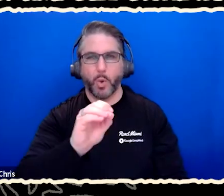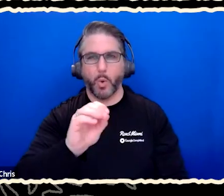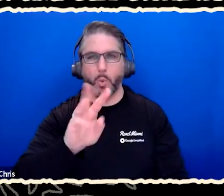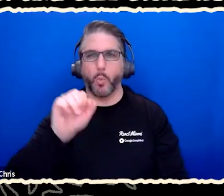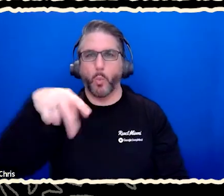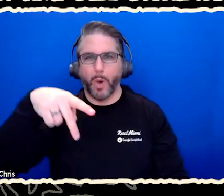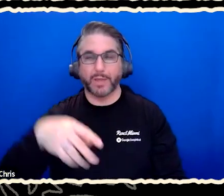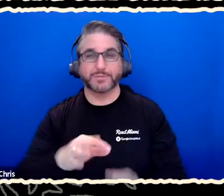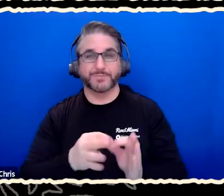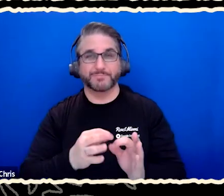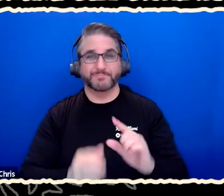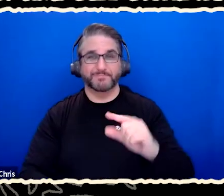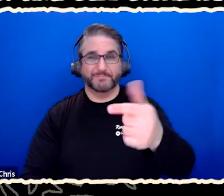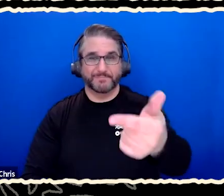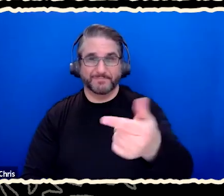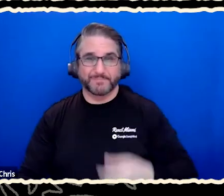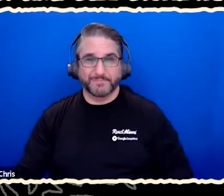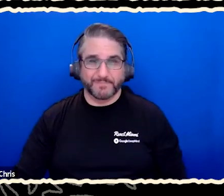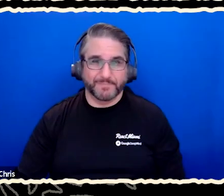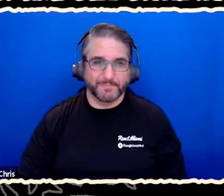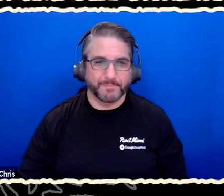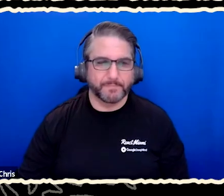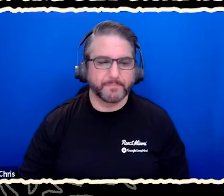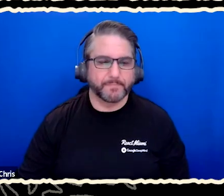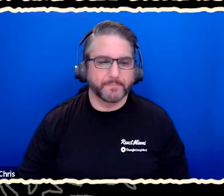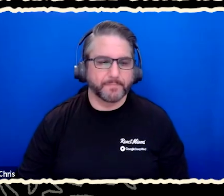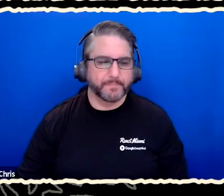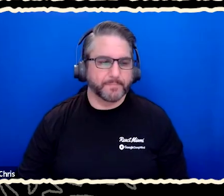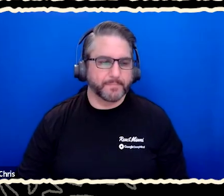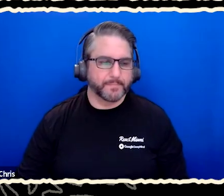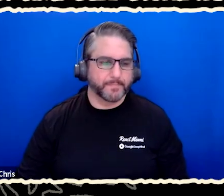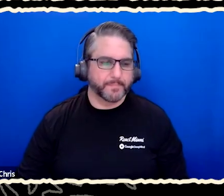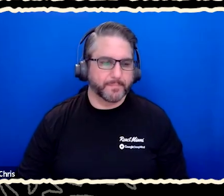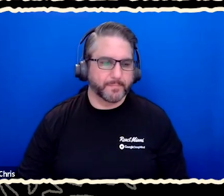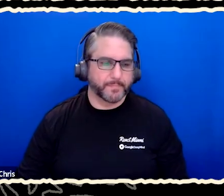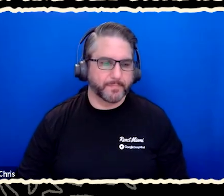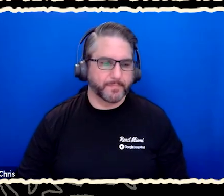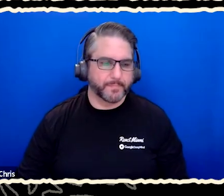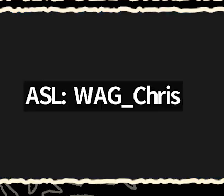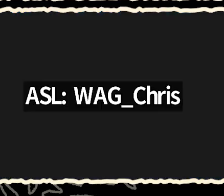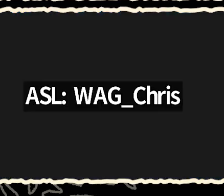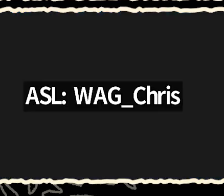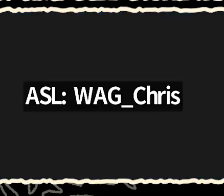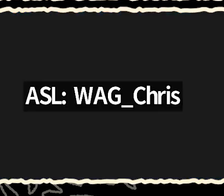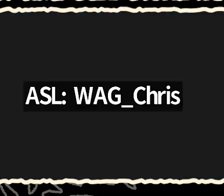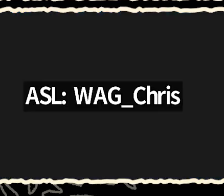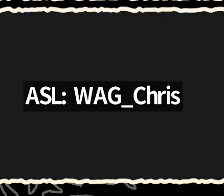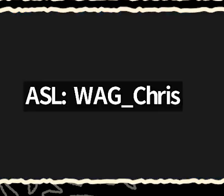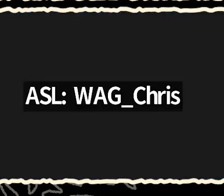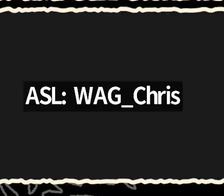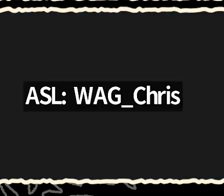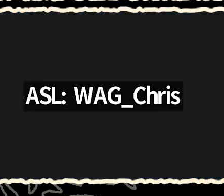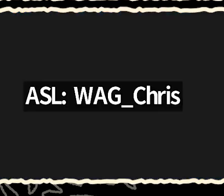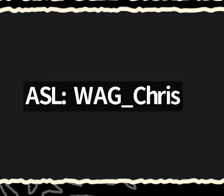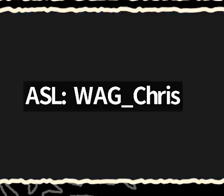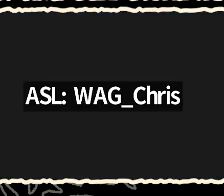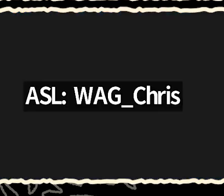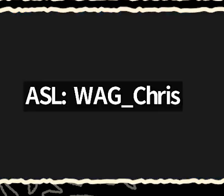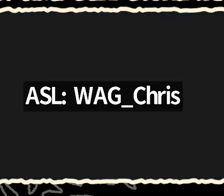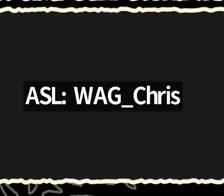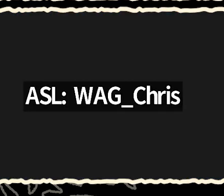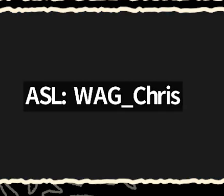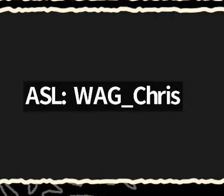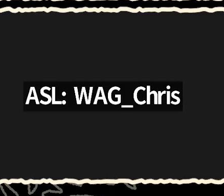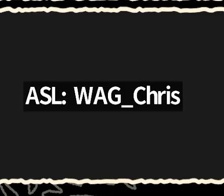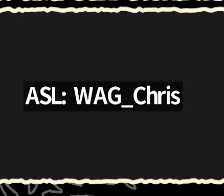This is a short term for Open Worldwide Application Security Project, and they have lots of resources to help you, starting from